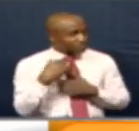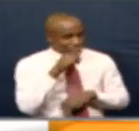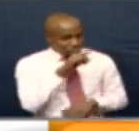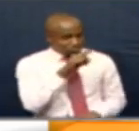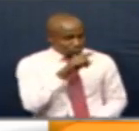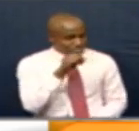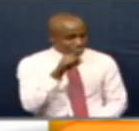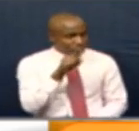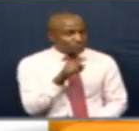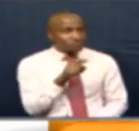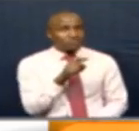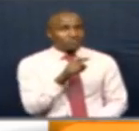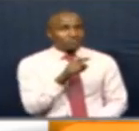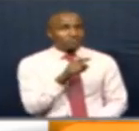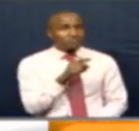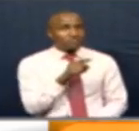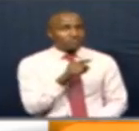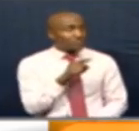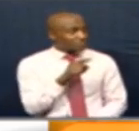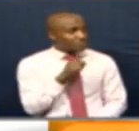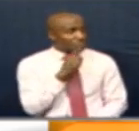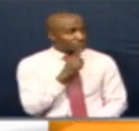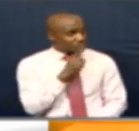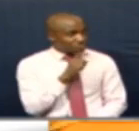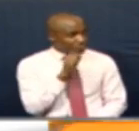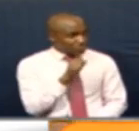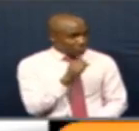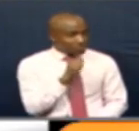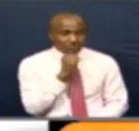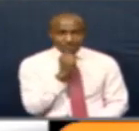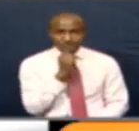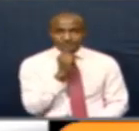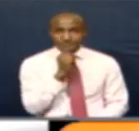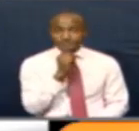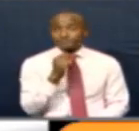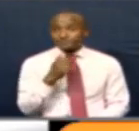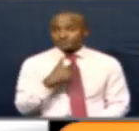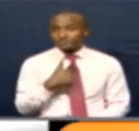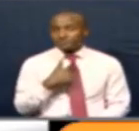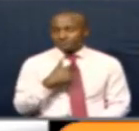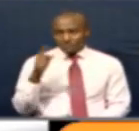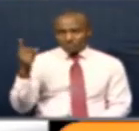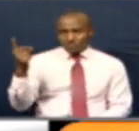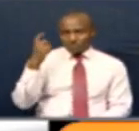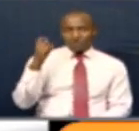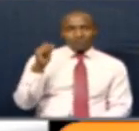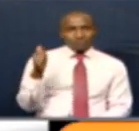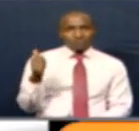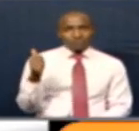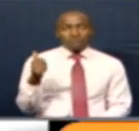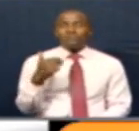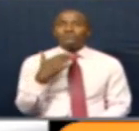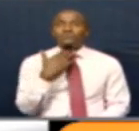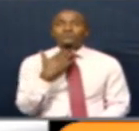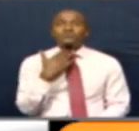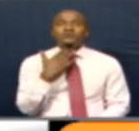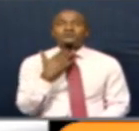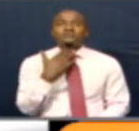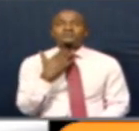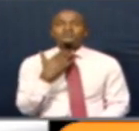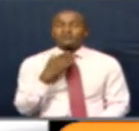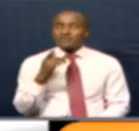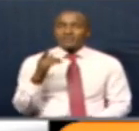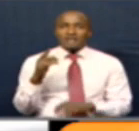accountable? So would you walk us through that? I like your question. For the reason, we want to move away from this